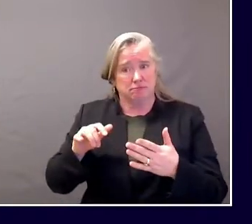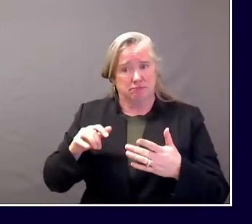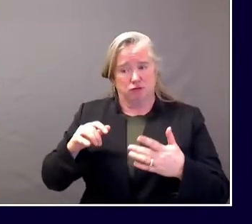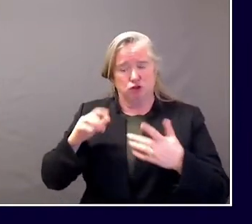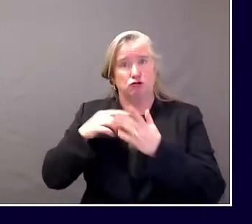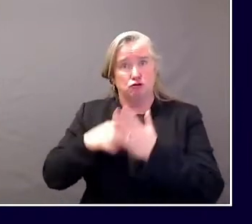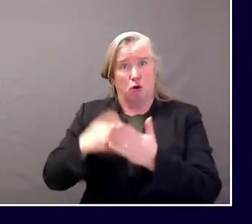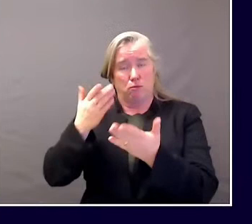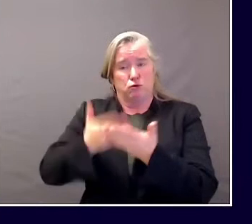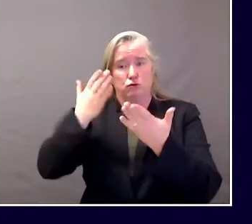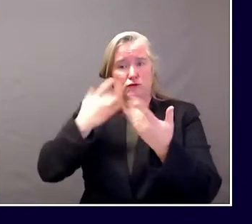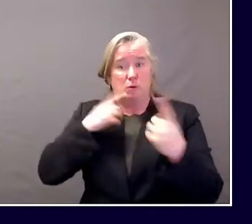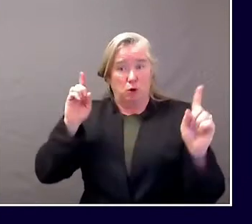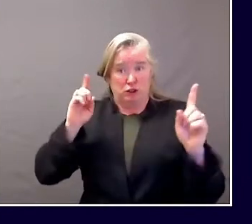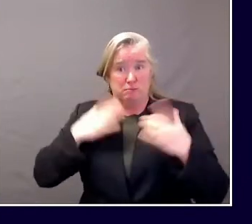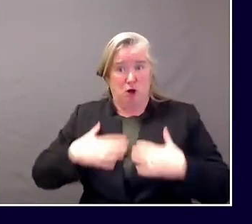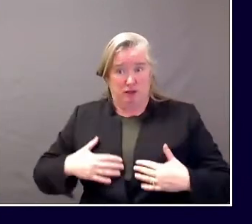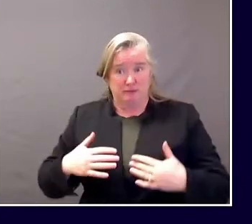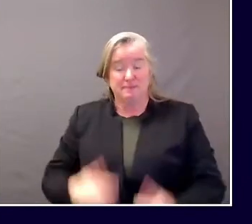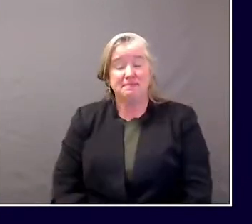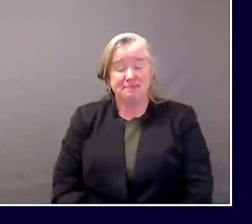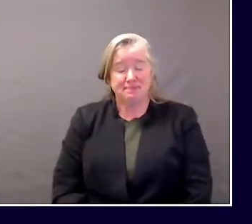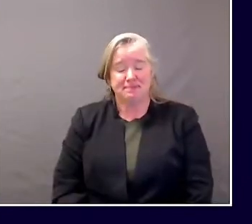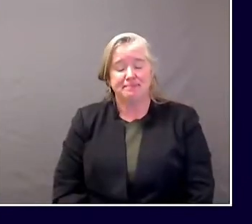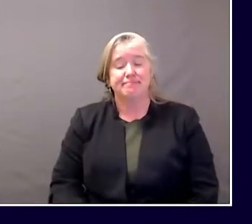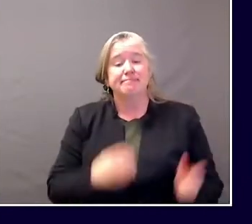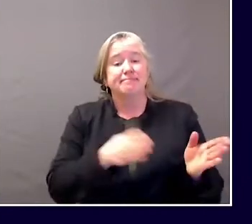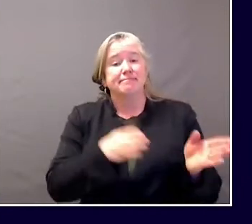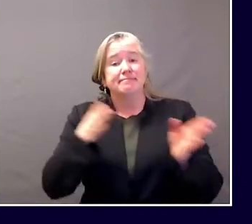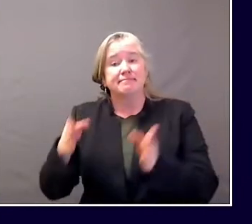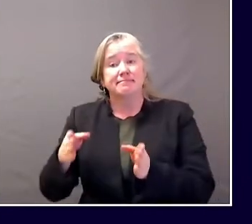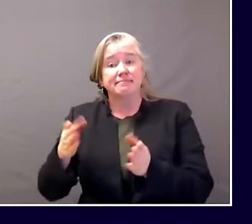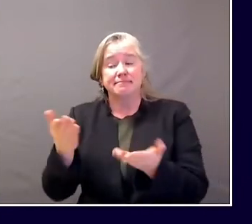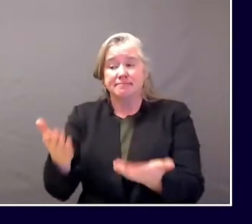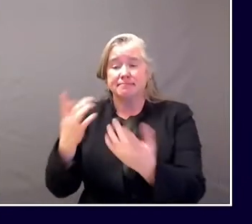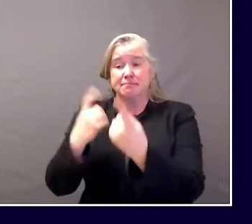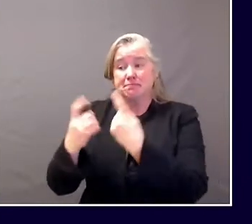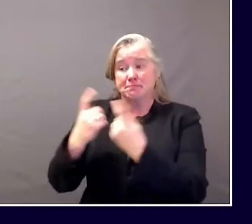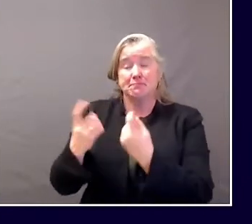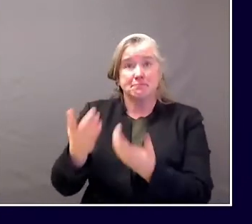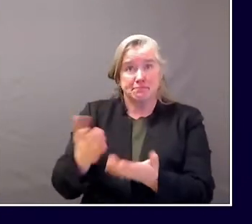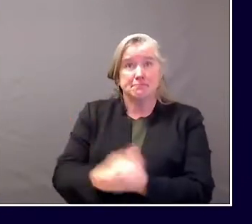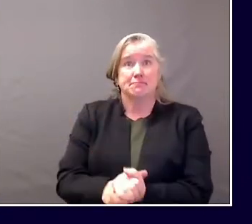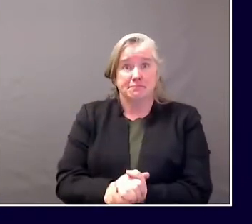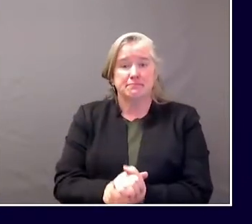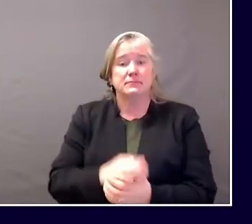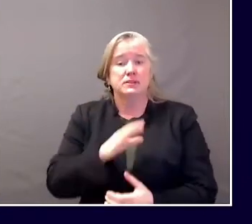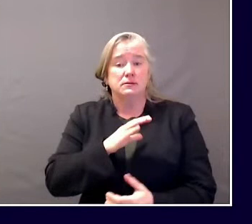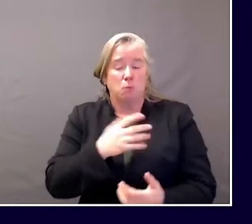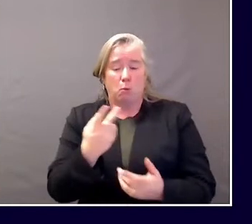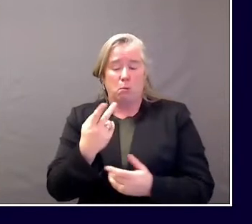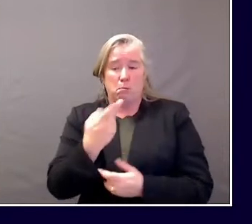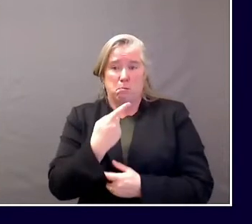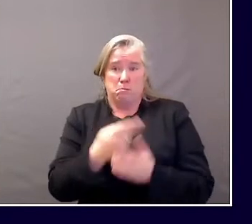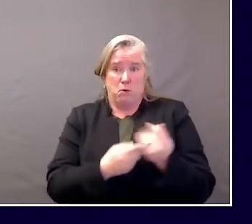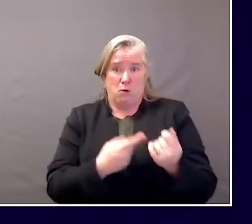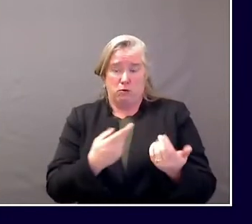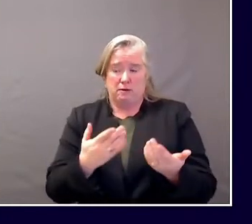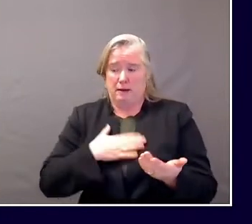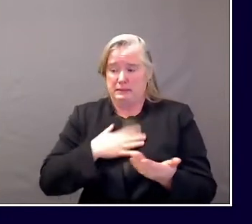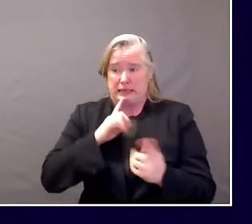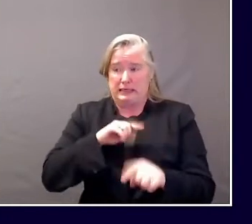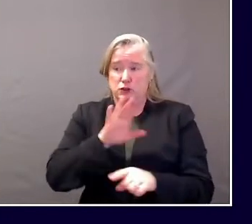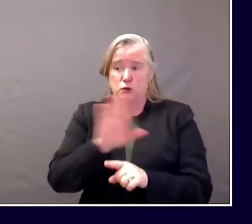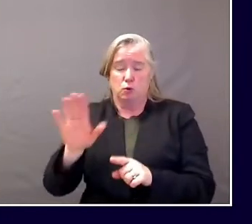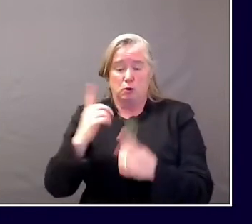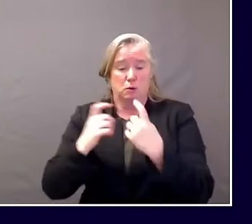ready for the future. So with that, I'm going to turn things over to our colleagues in the media. Commissioner Lambrou and I are happy to answer any questions